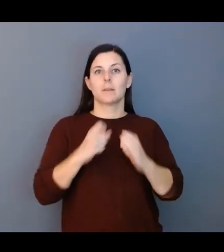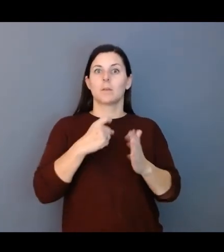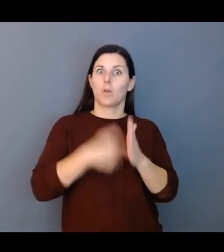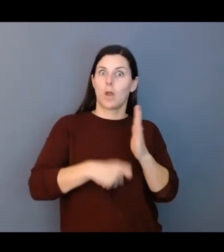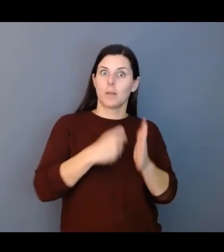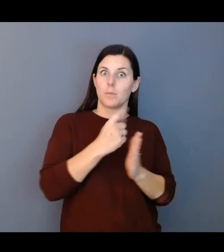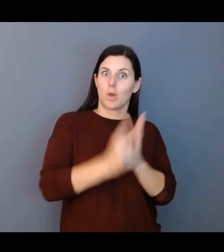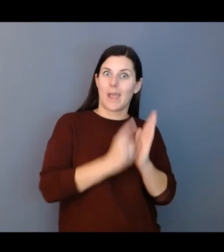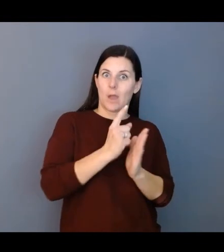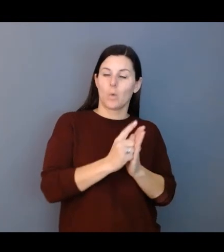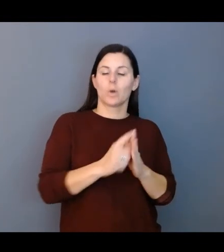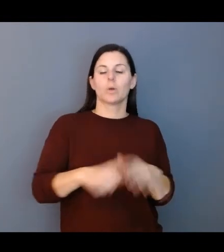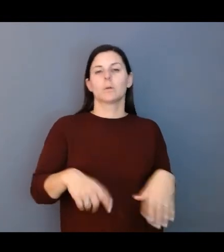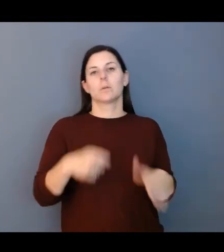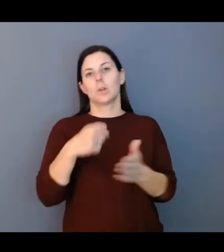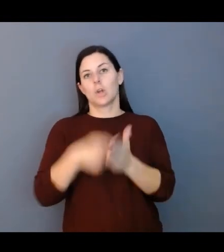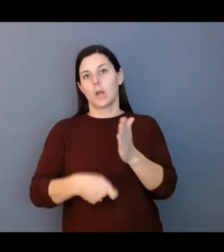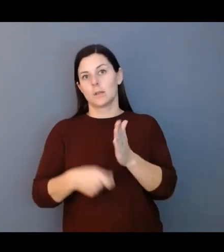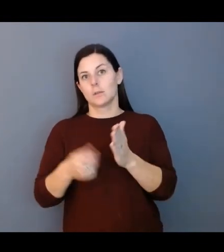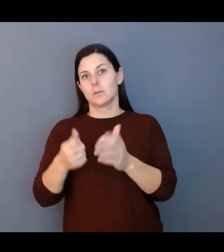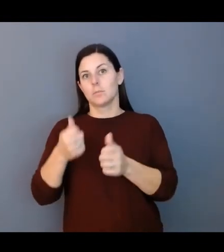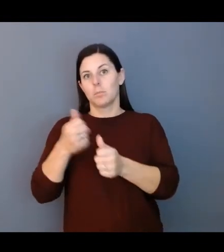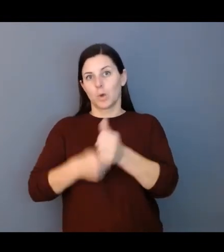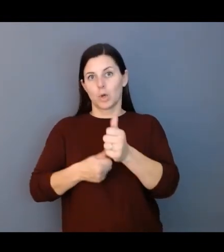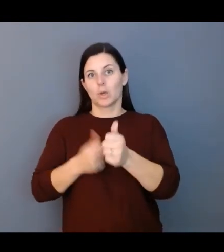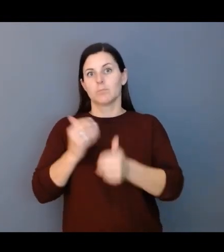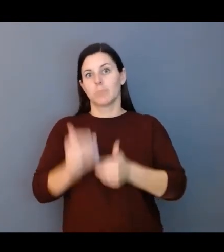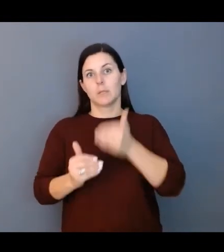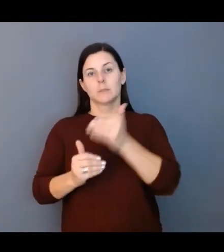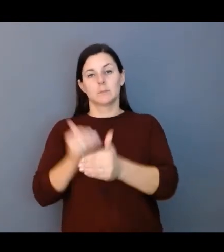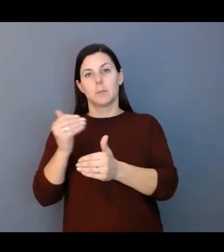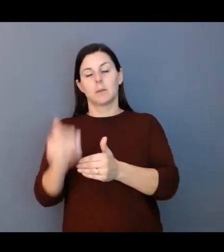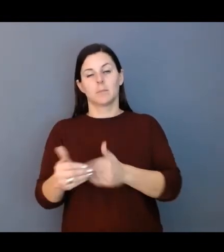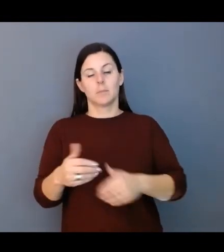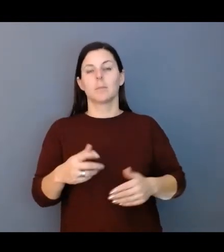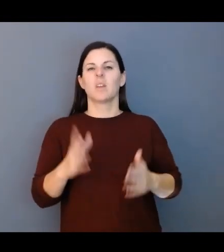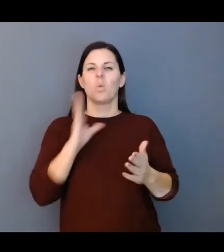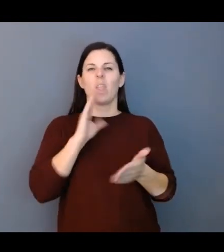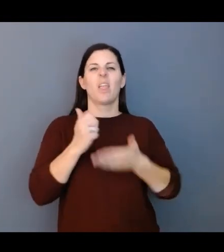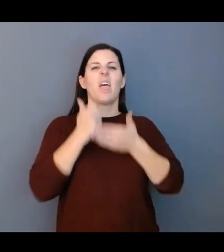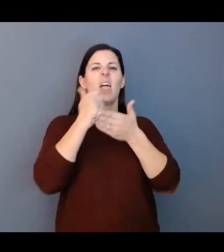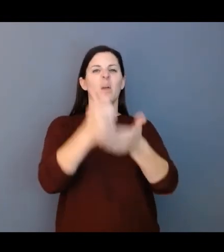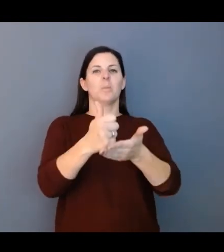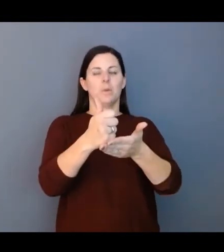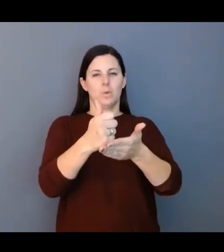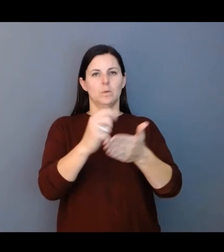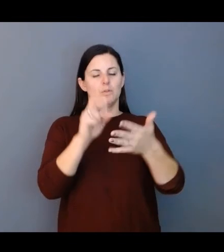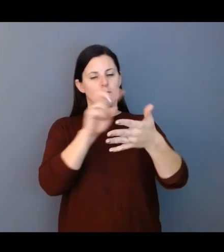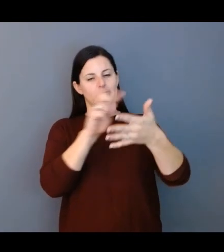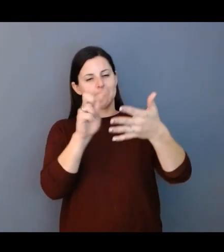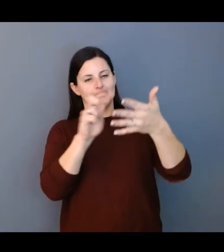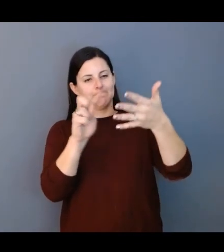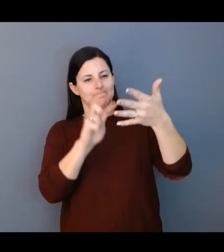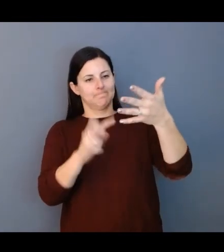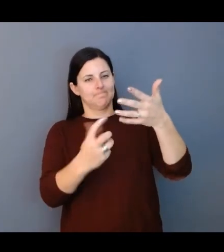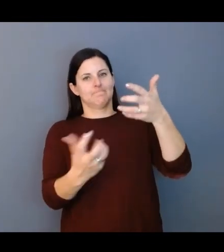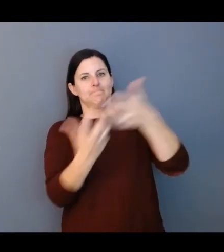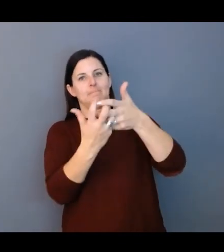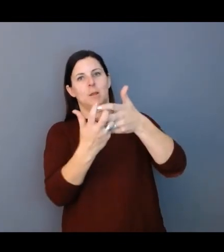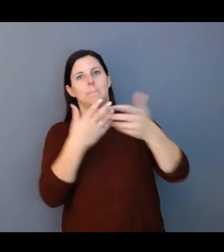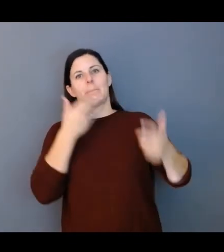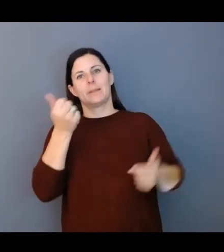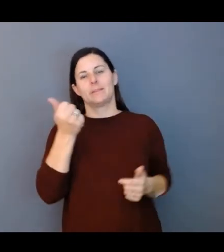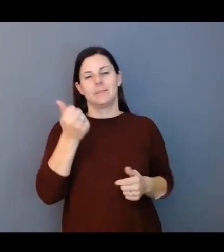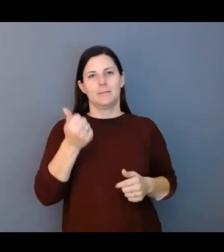performance, cost per hour, cost per inference. So these metrics would help you to narrow down the recommendation